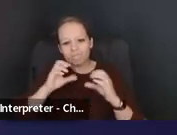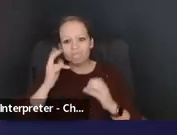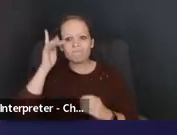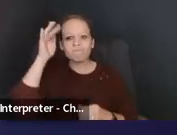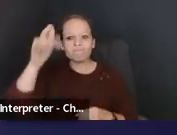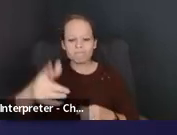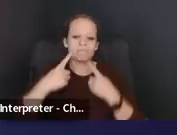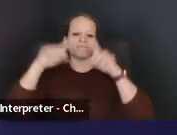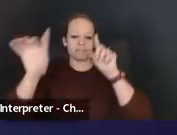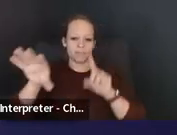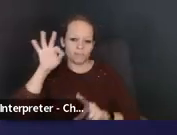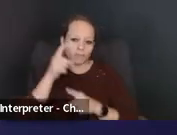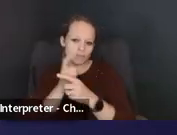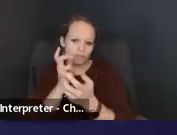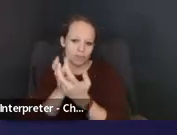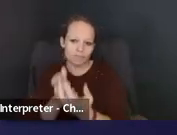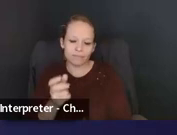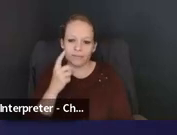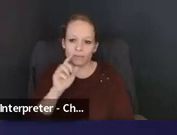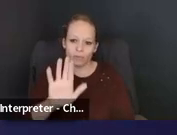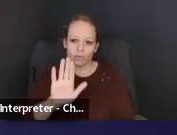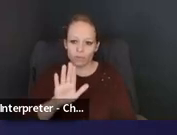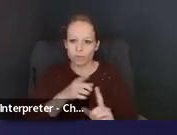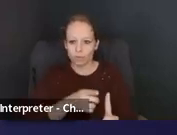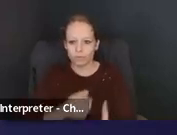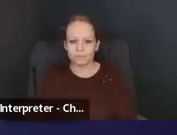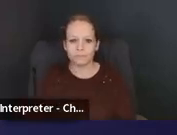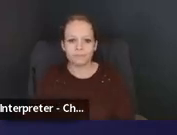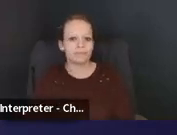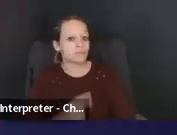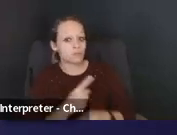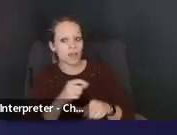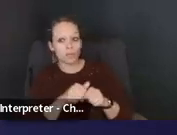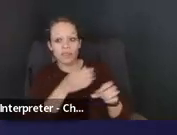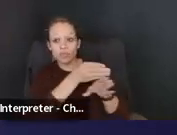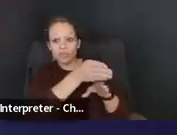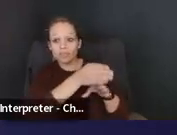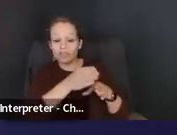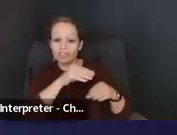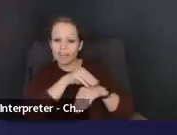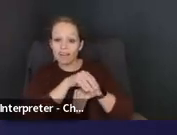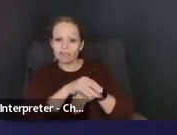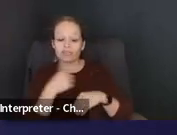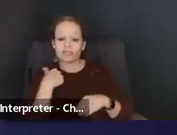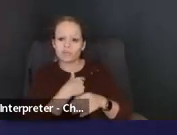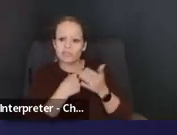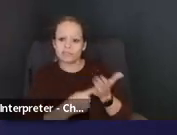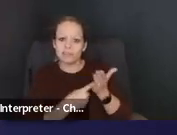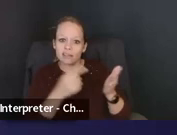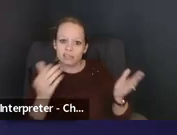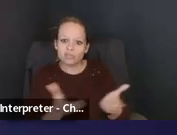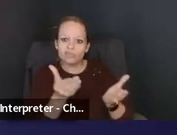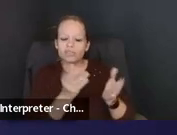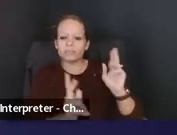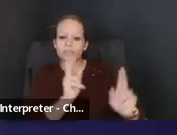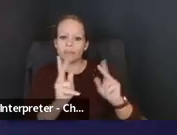there. Yeah, no doubt. And it's sort of like in career counseling, we talk about encouraging people to think about